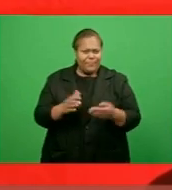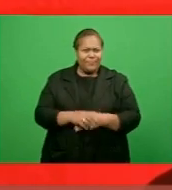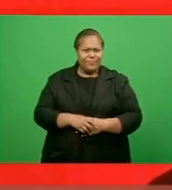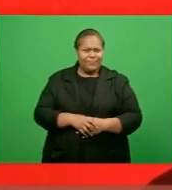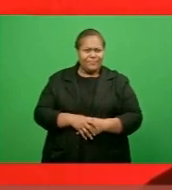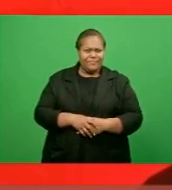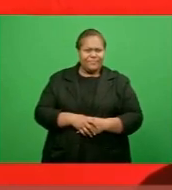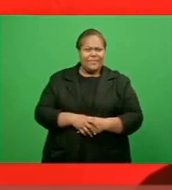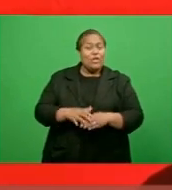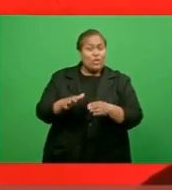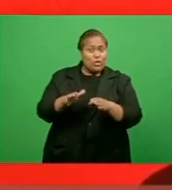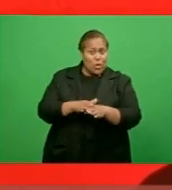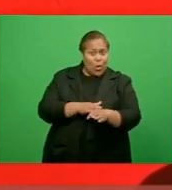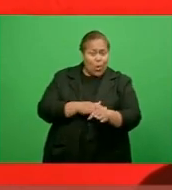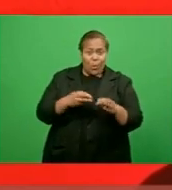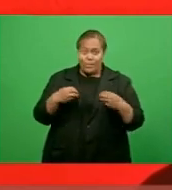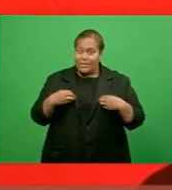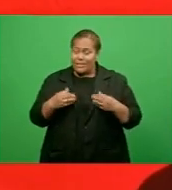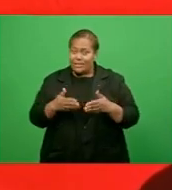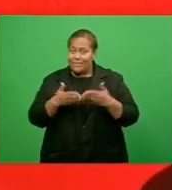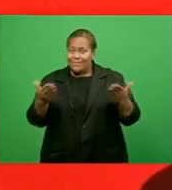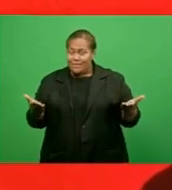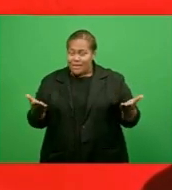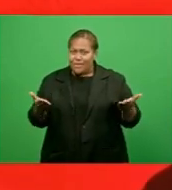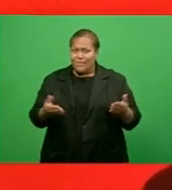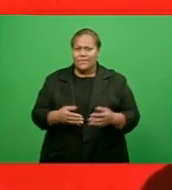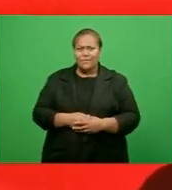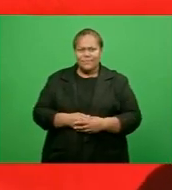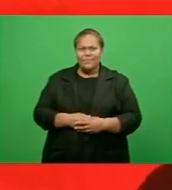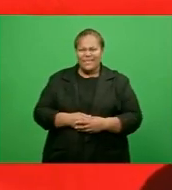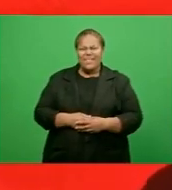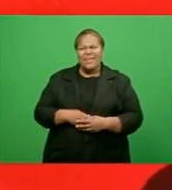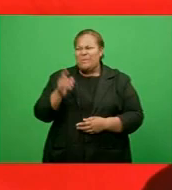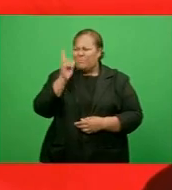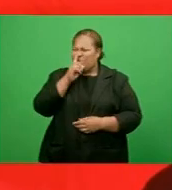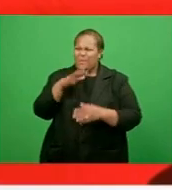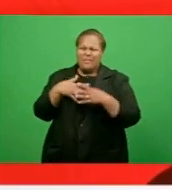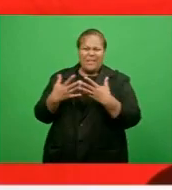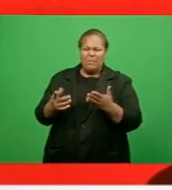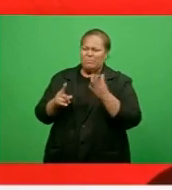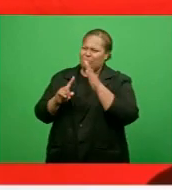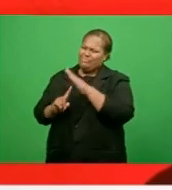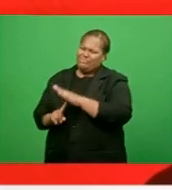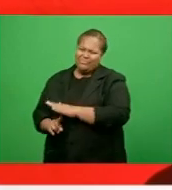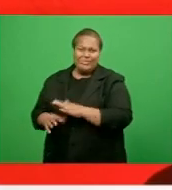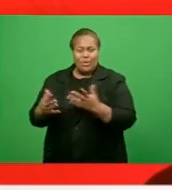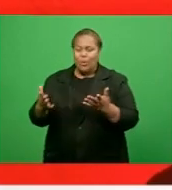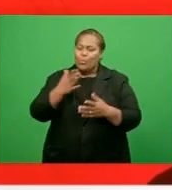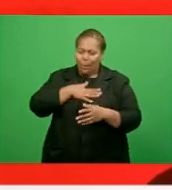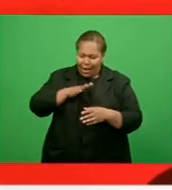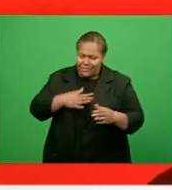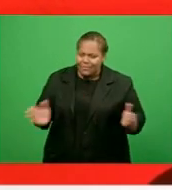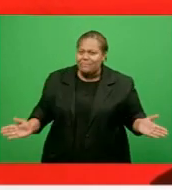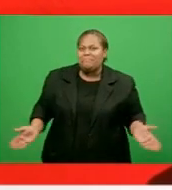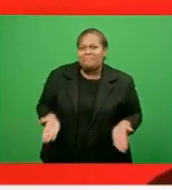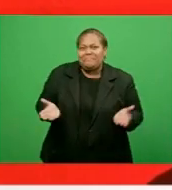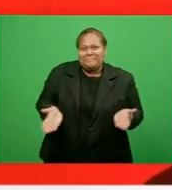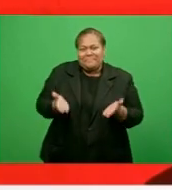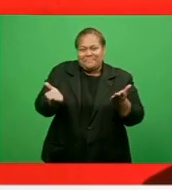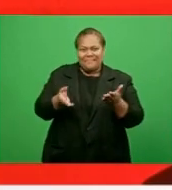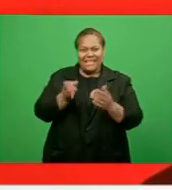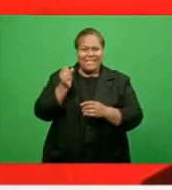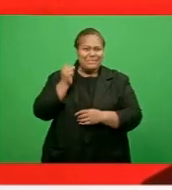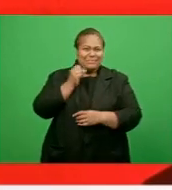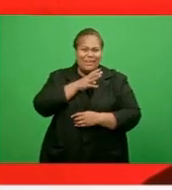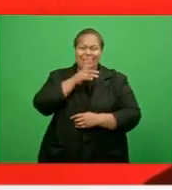slowdown in business, the spirit of people is little dull. So we want to uplift that spirit and bring people